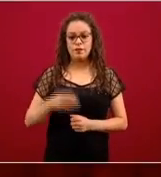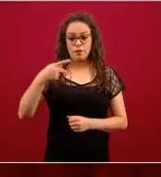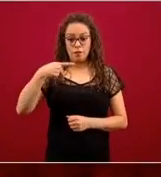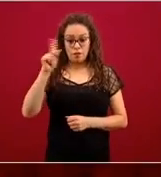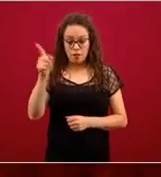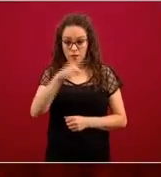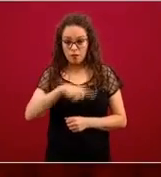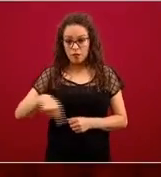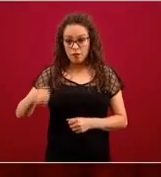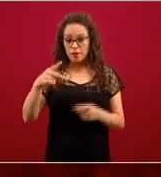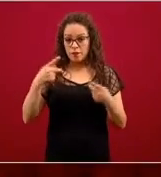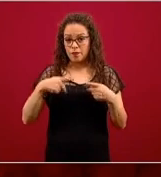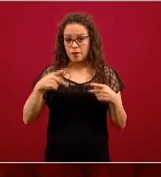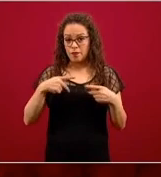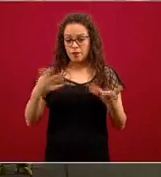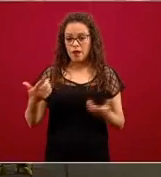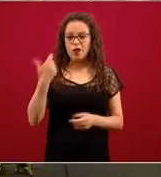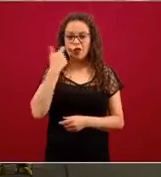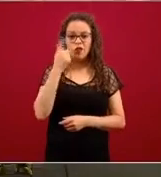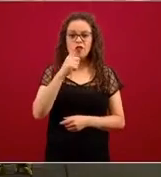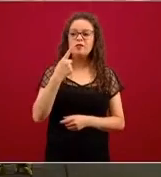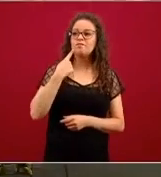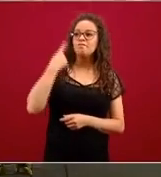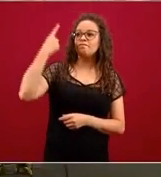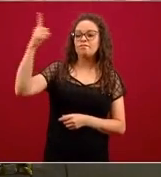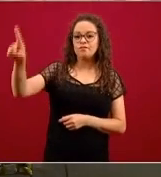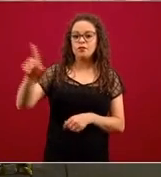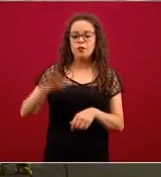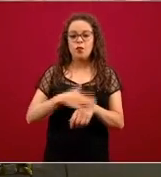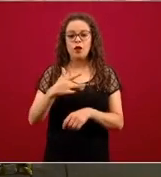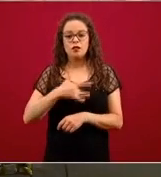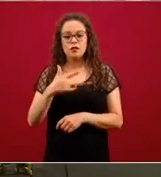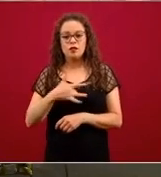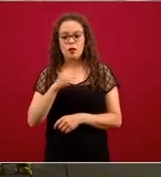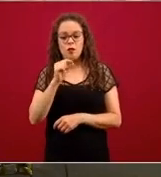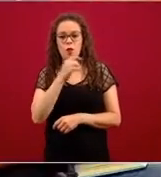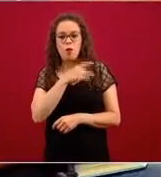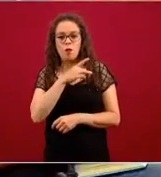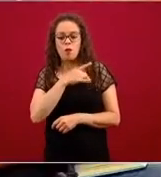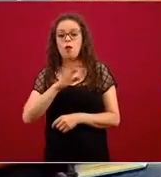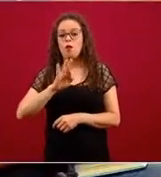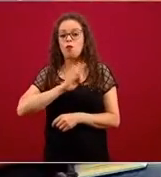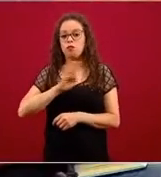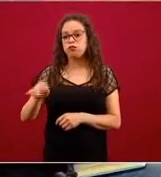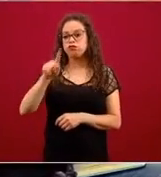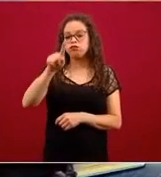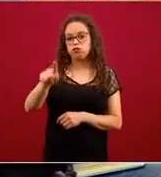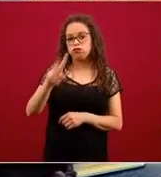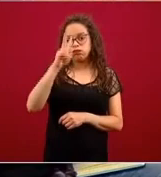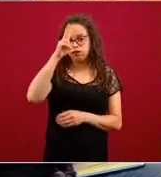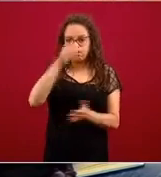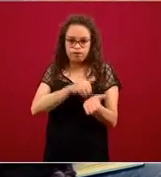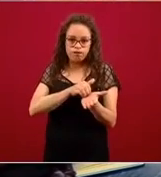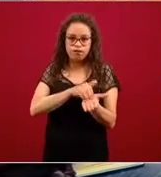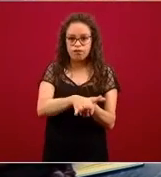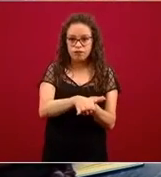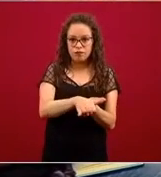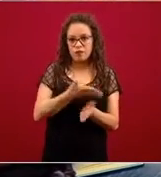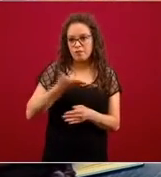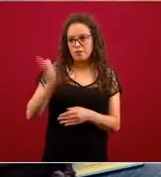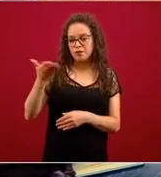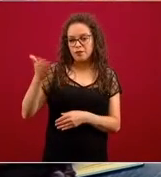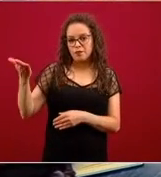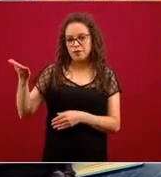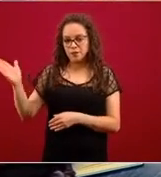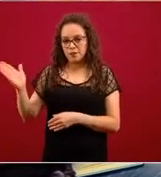Labor, or because they're saying that a lot of people would like to register a complaint, but they're afraid